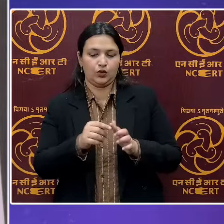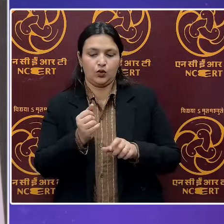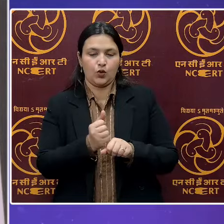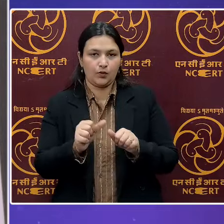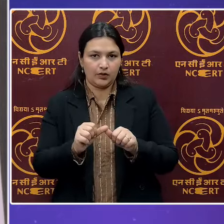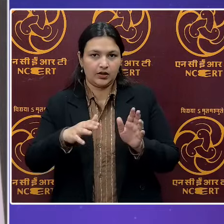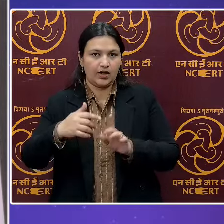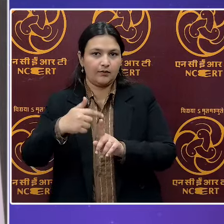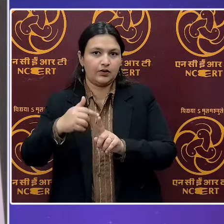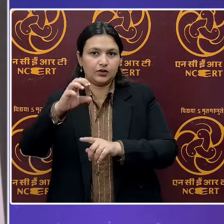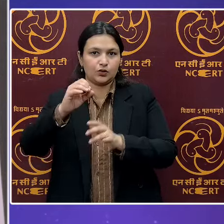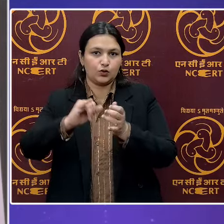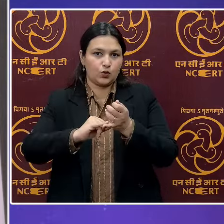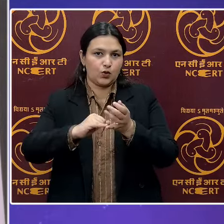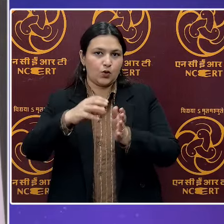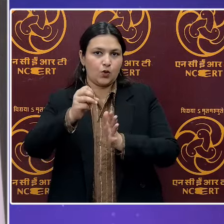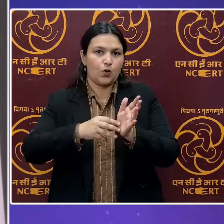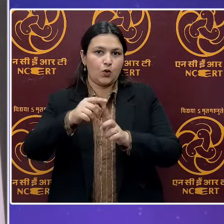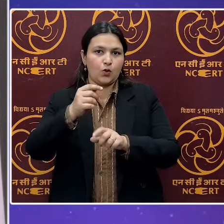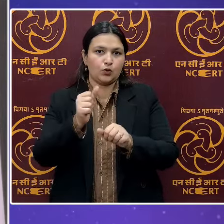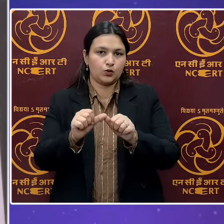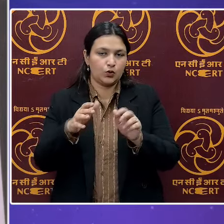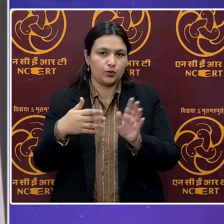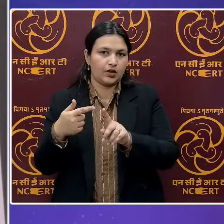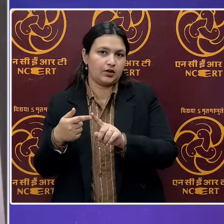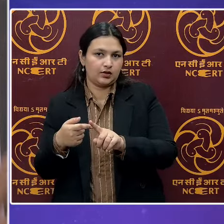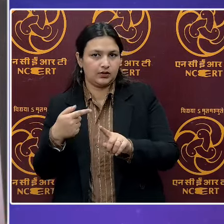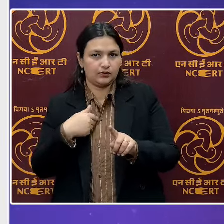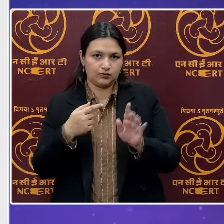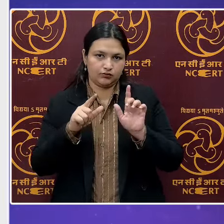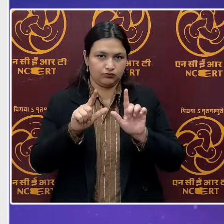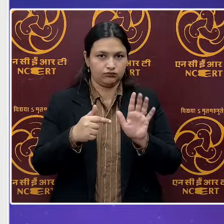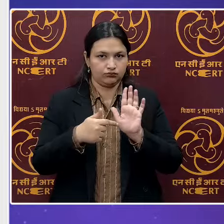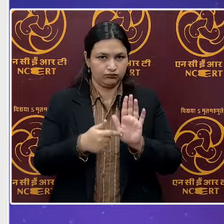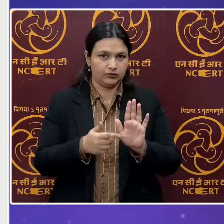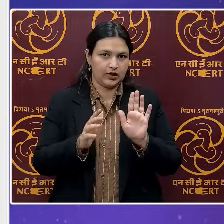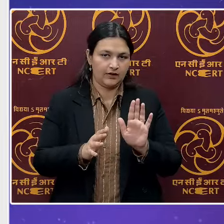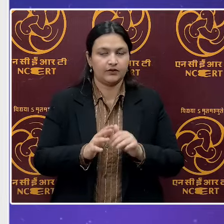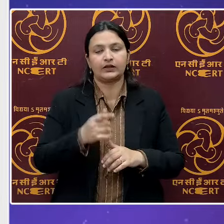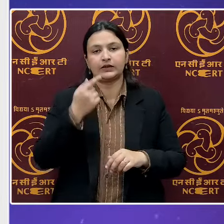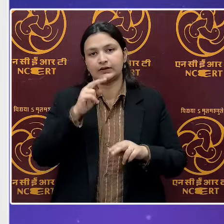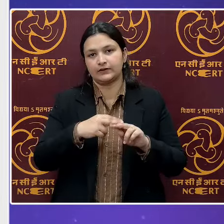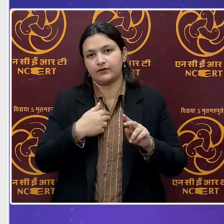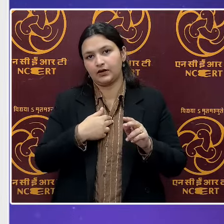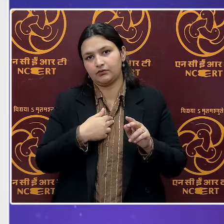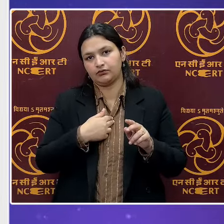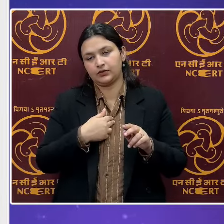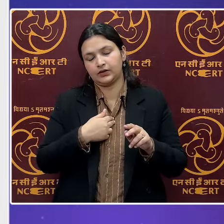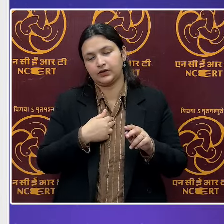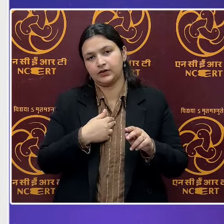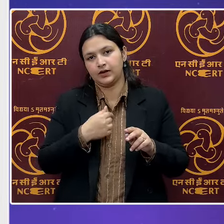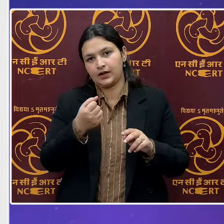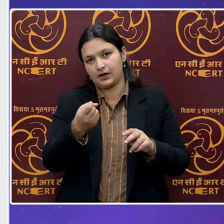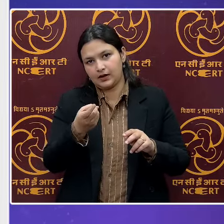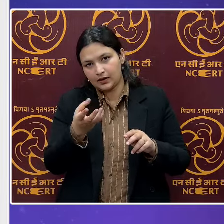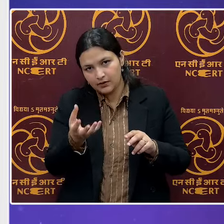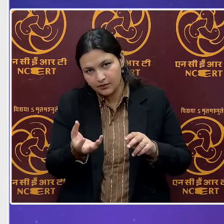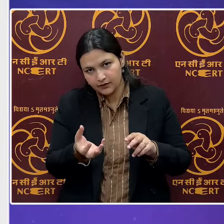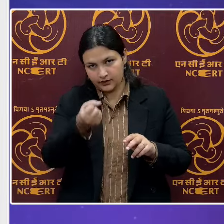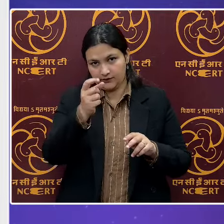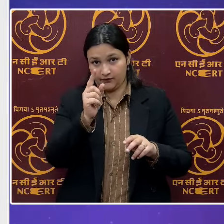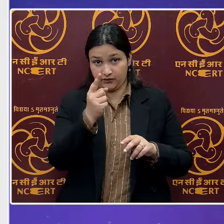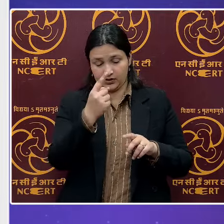t. This is what you have in the slide. So, when you find derivative, first the derivative of the trigonometric